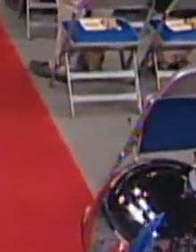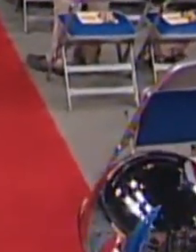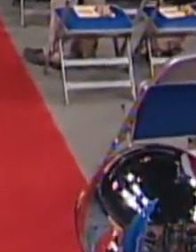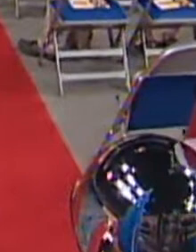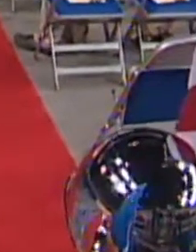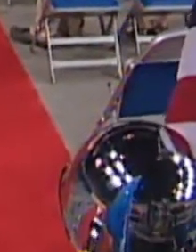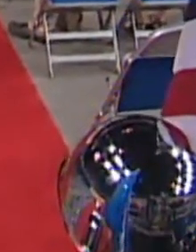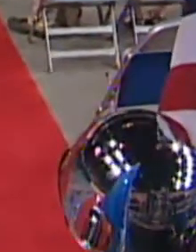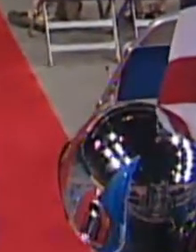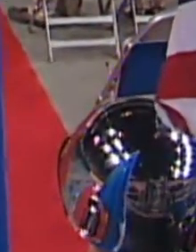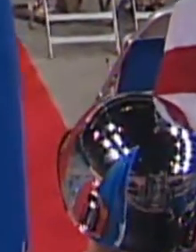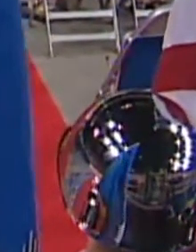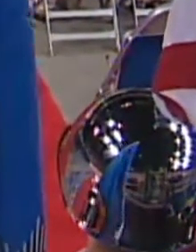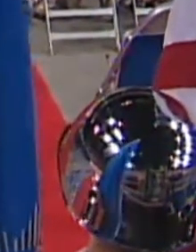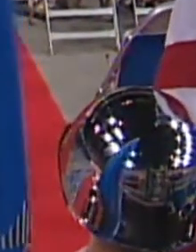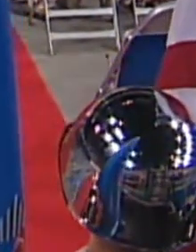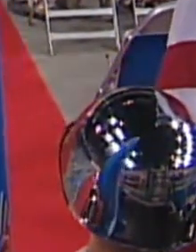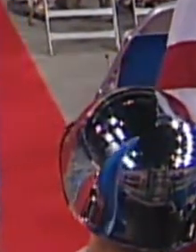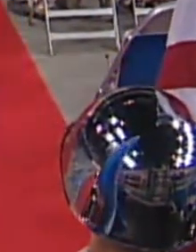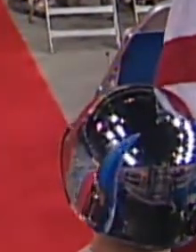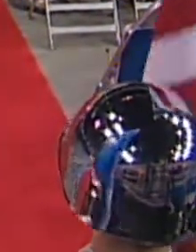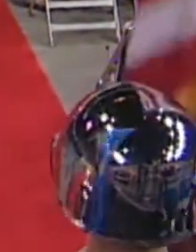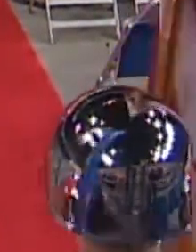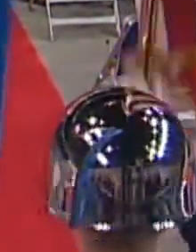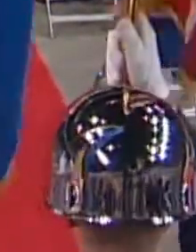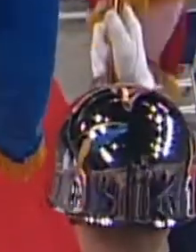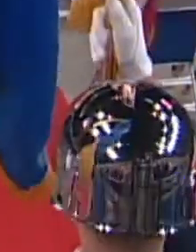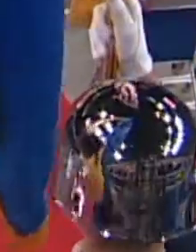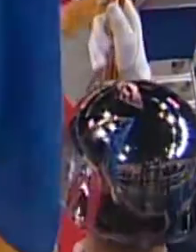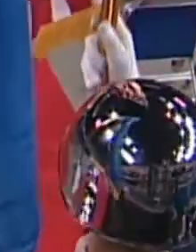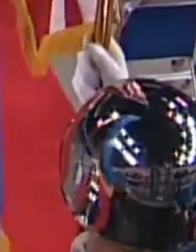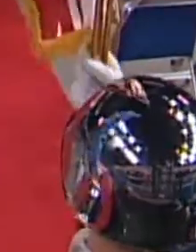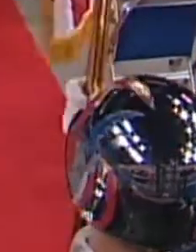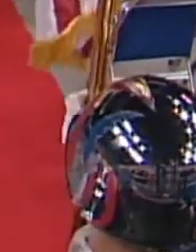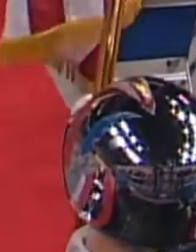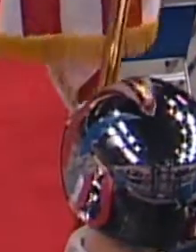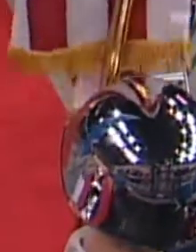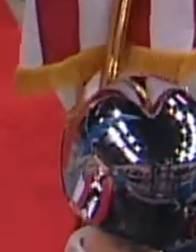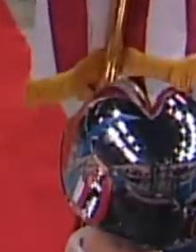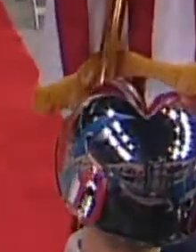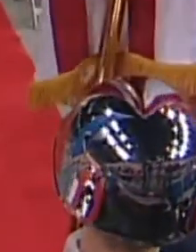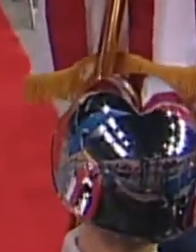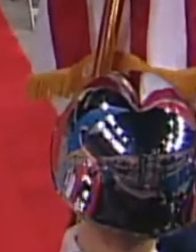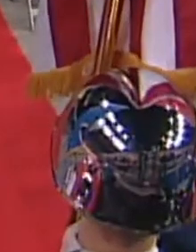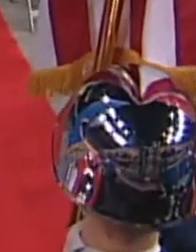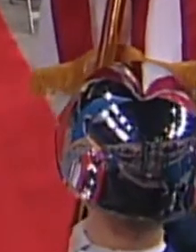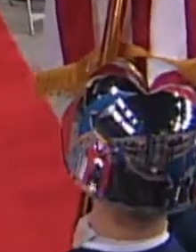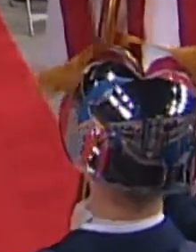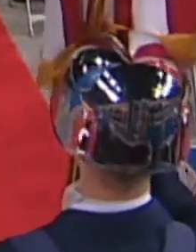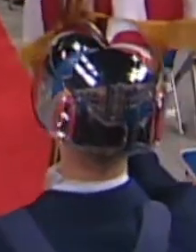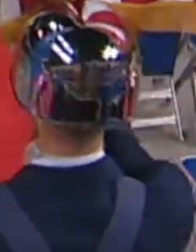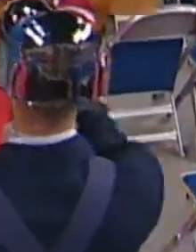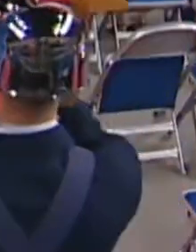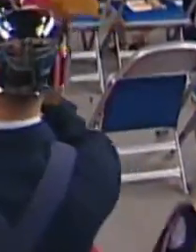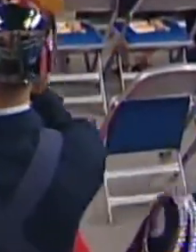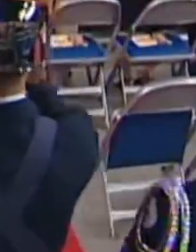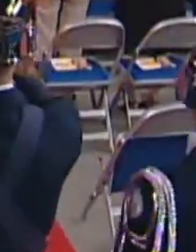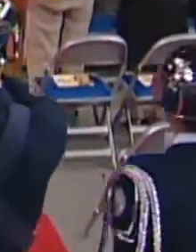20061 AFJROTC. The national anthem is being sung today by senior vocalist Chance